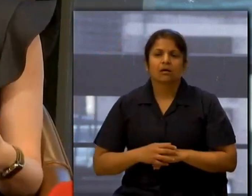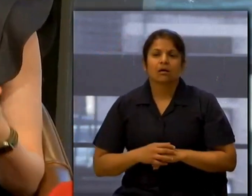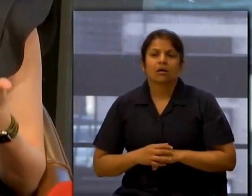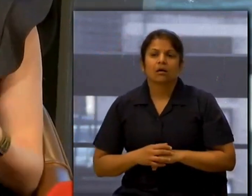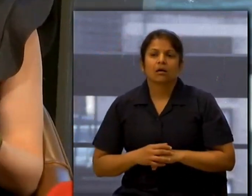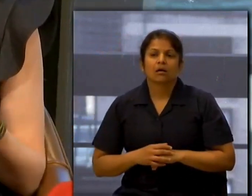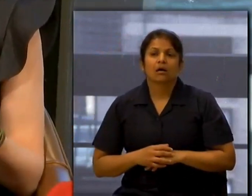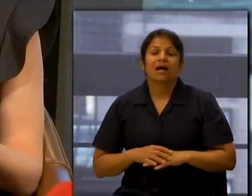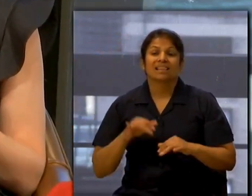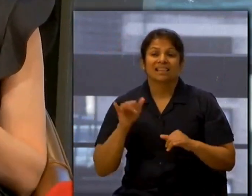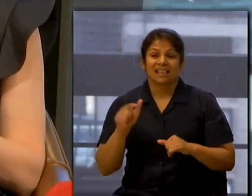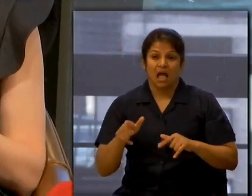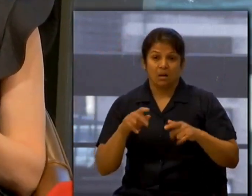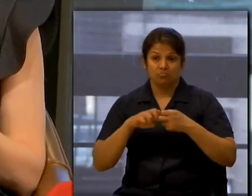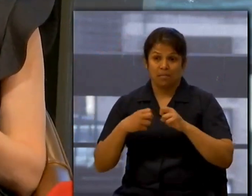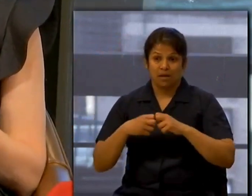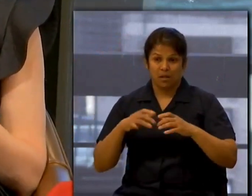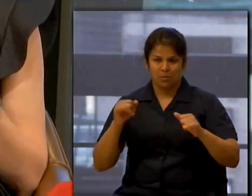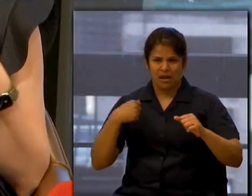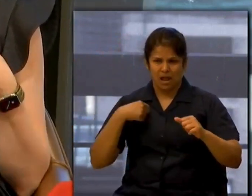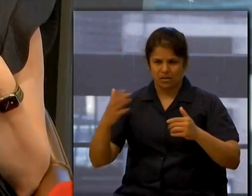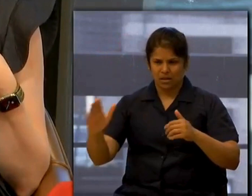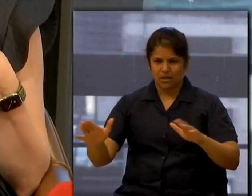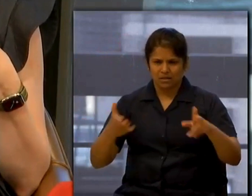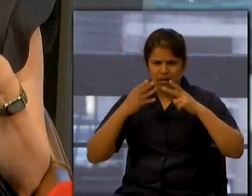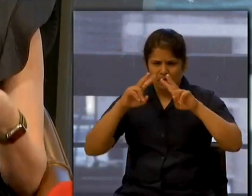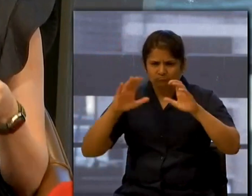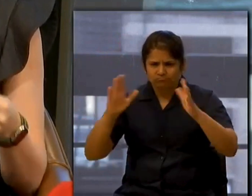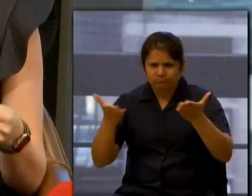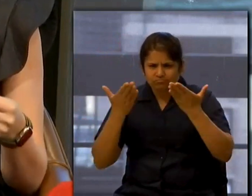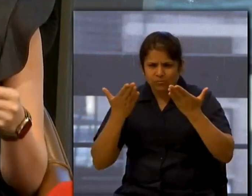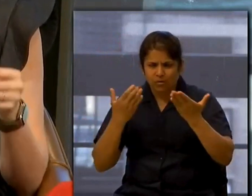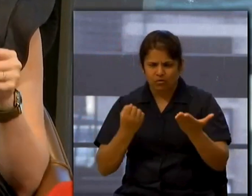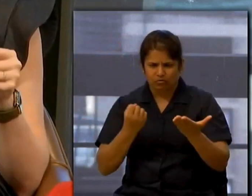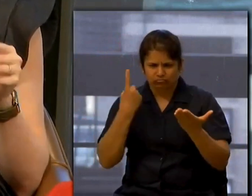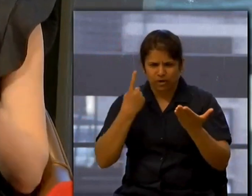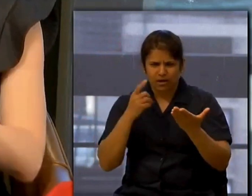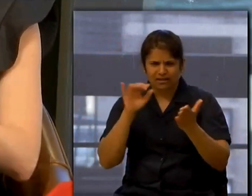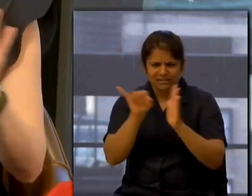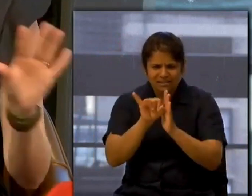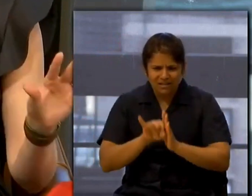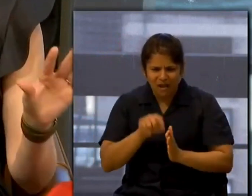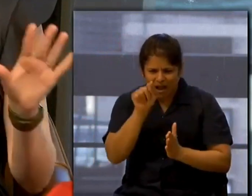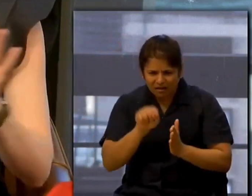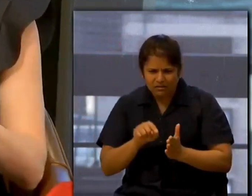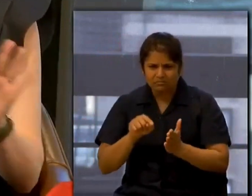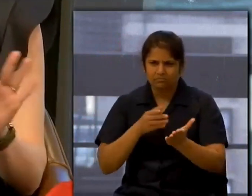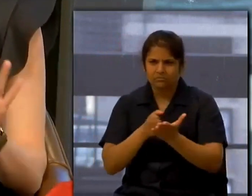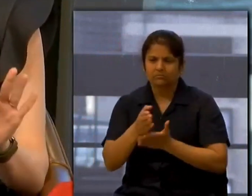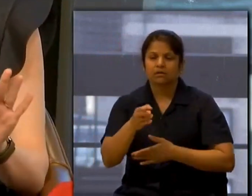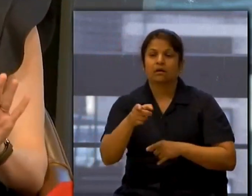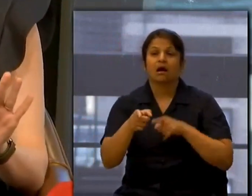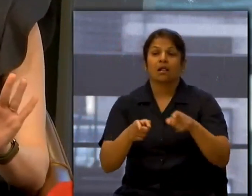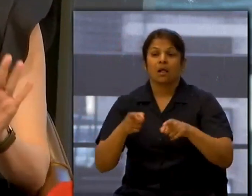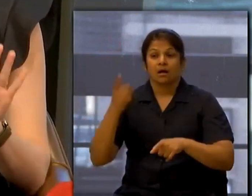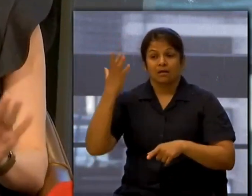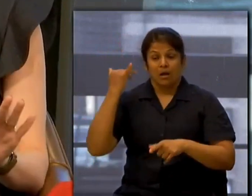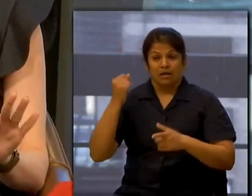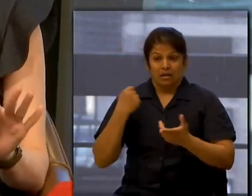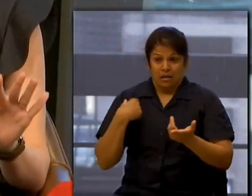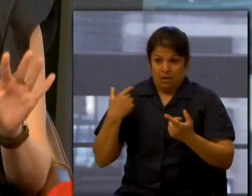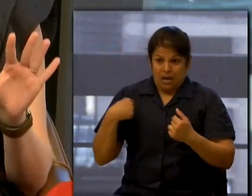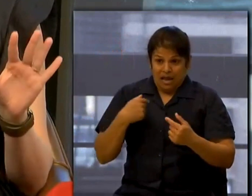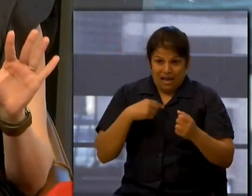order to understand it better? Because chances are we might see the problem, we might have all the proof in the world that it's